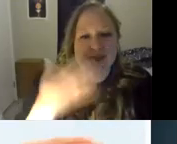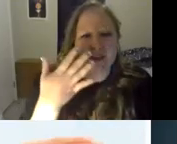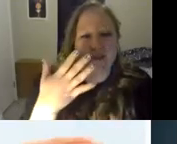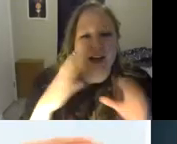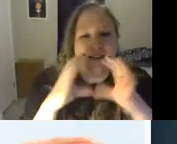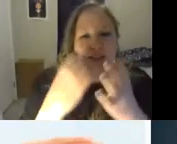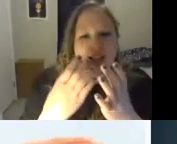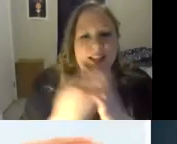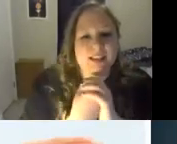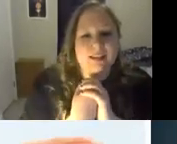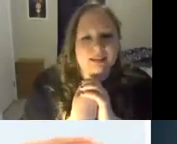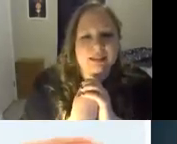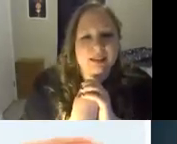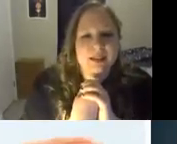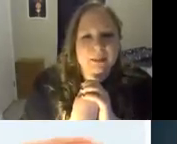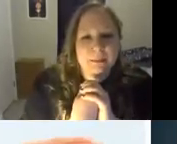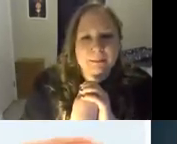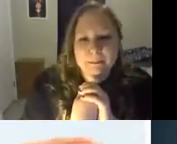Oh, 5 classes.